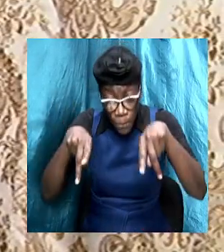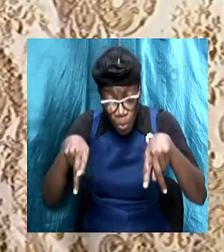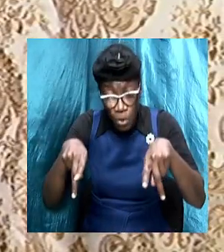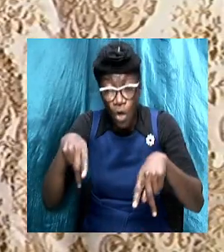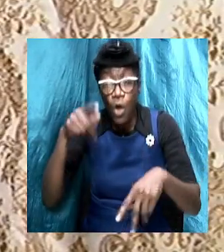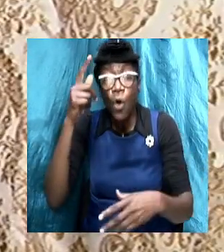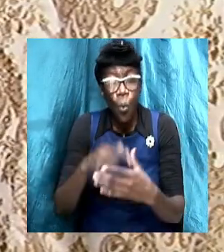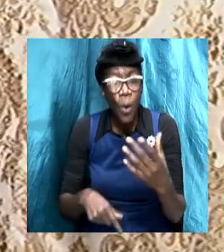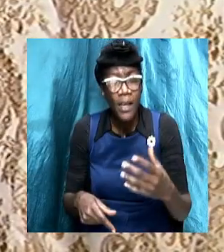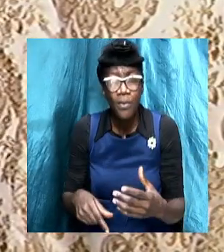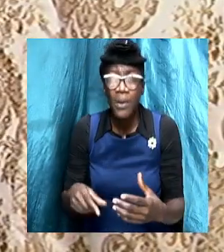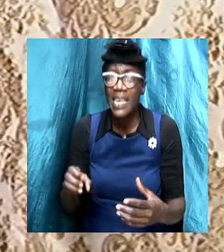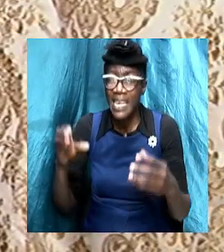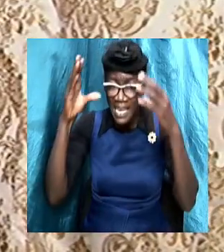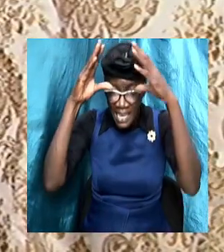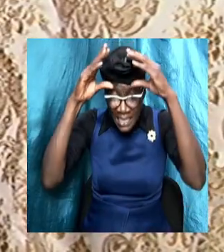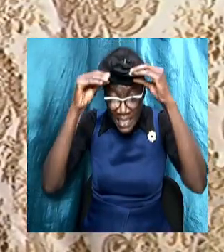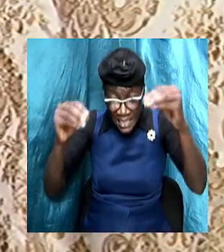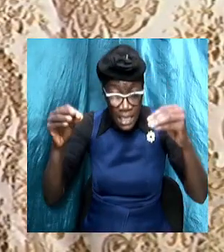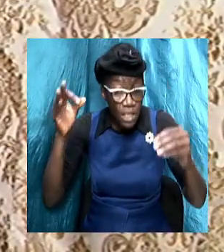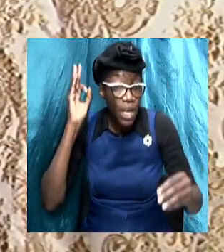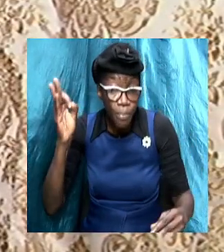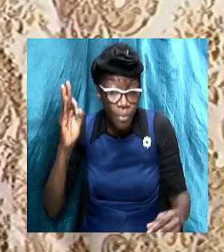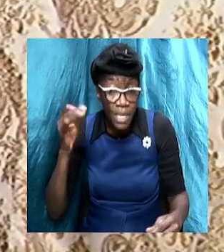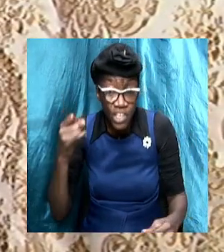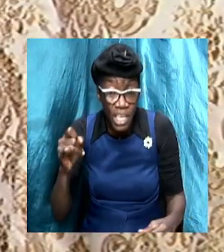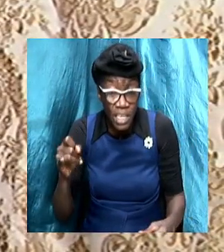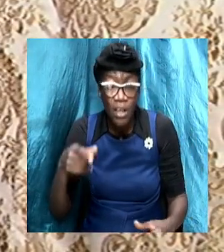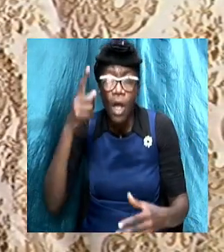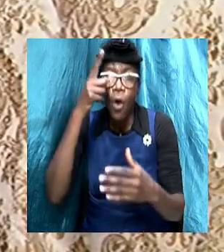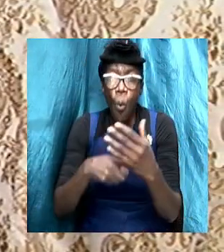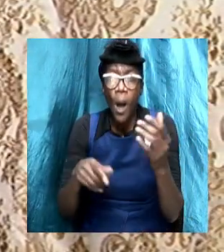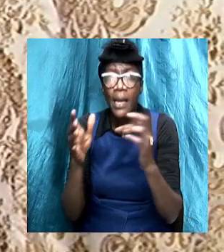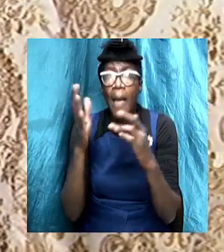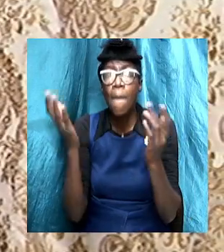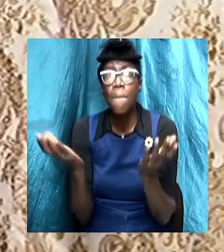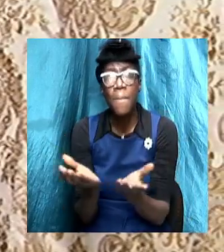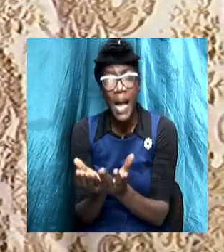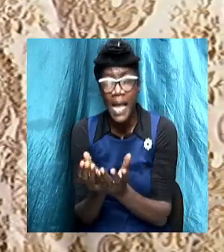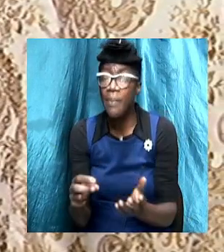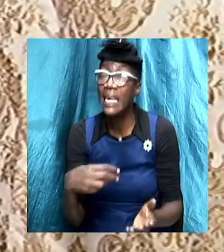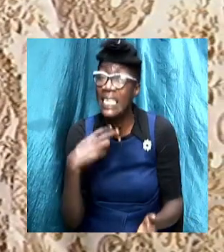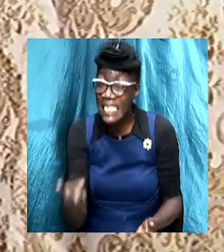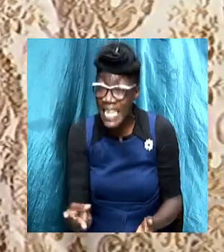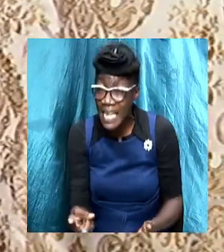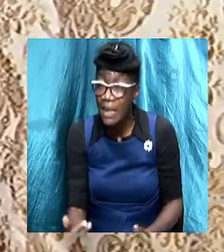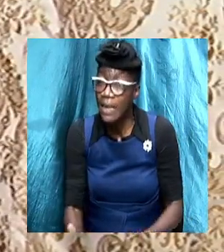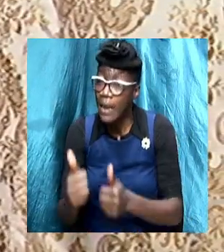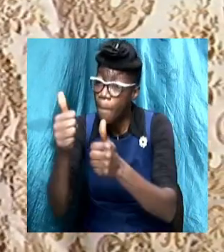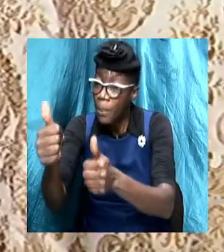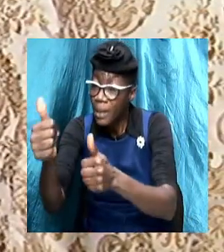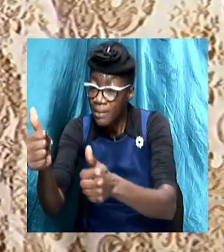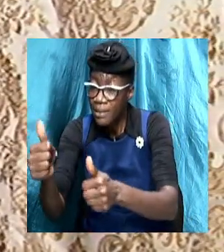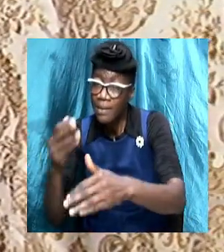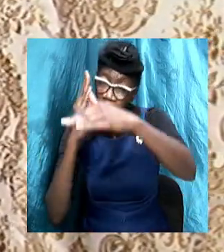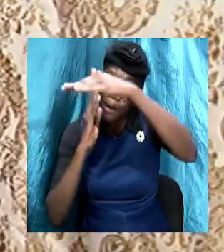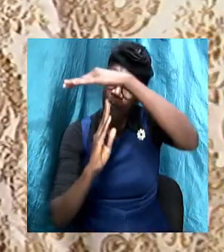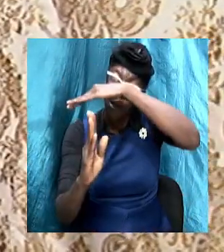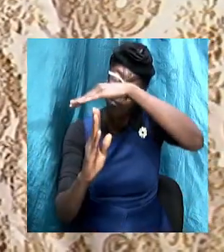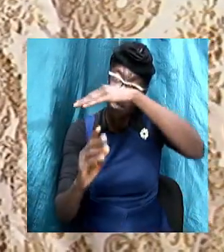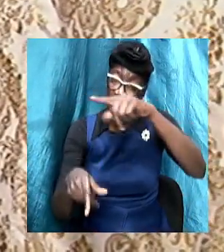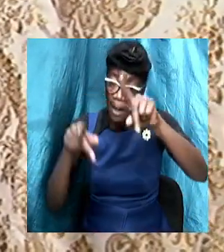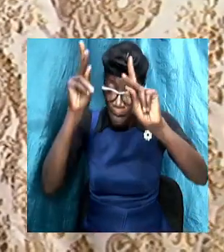preach, is based on what the Bible says. It's based on what the apostles have already laid down for us. So